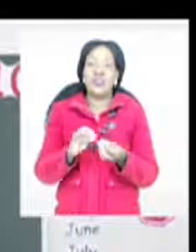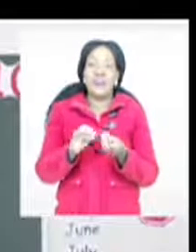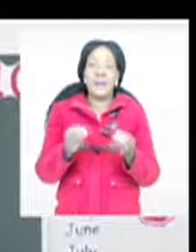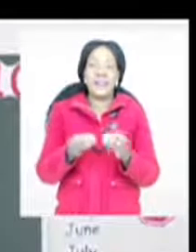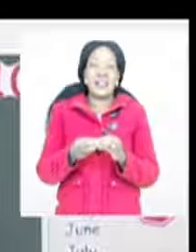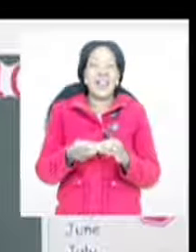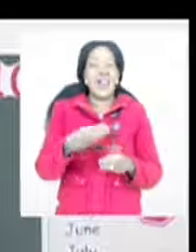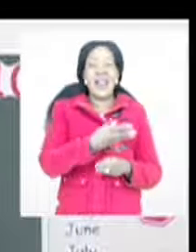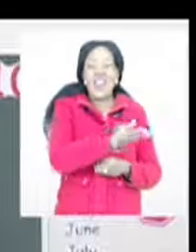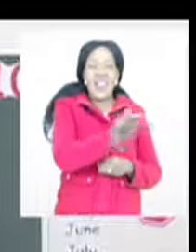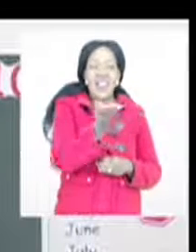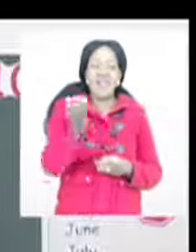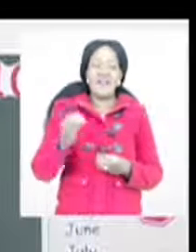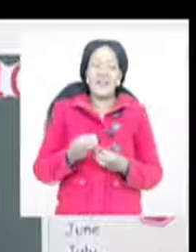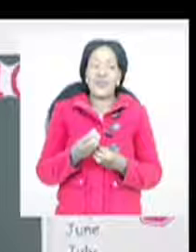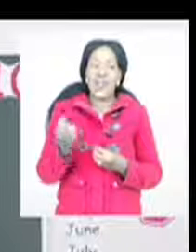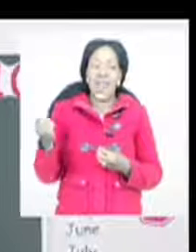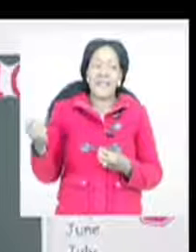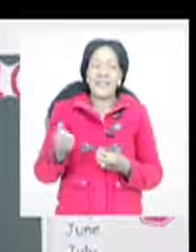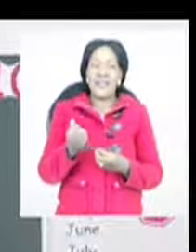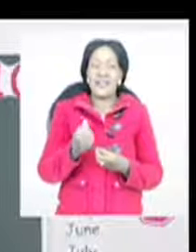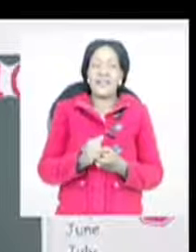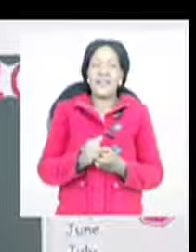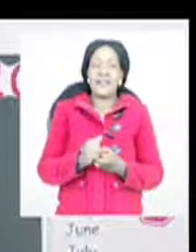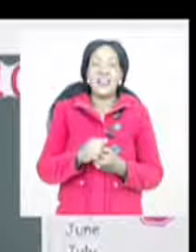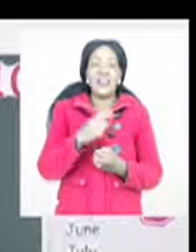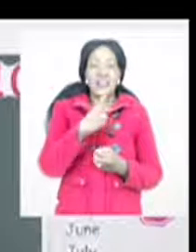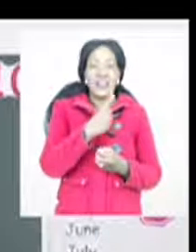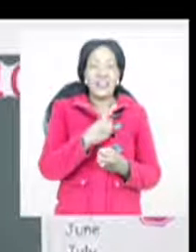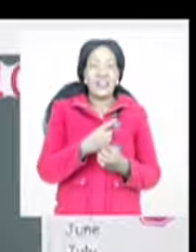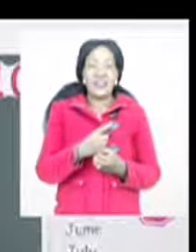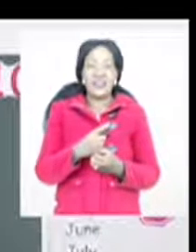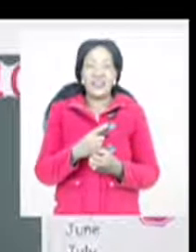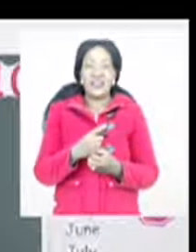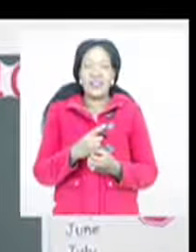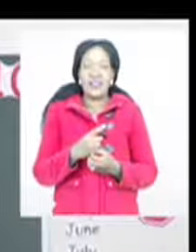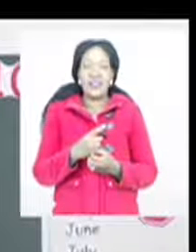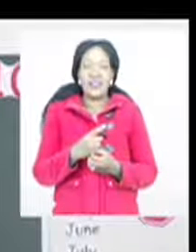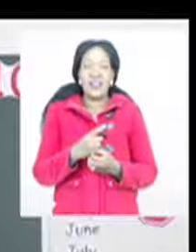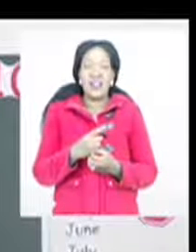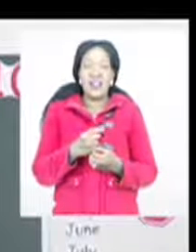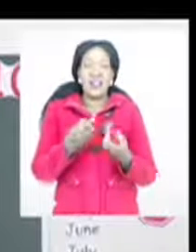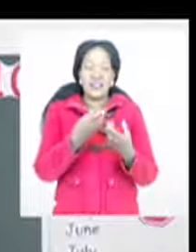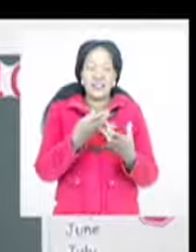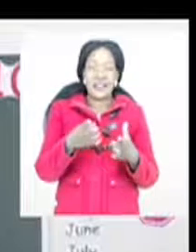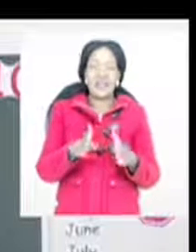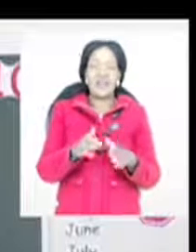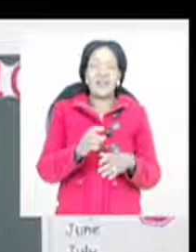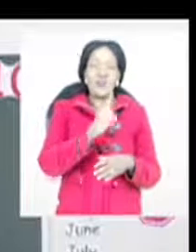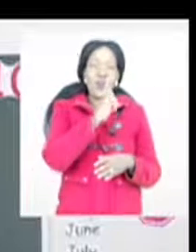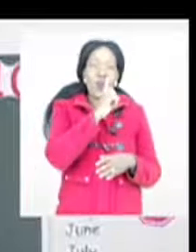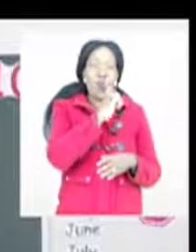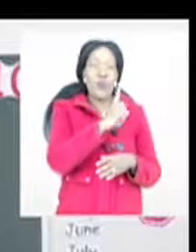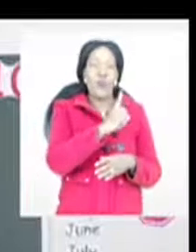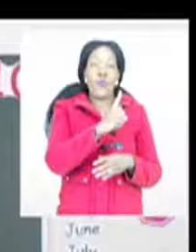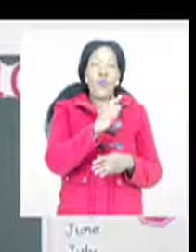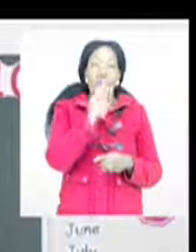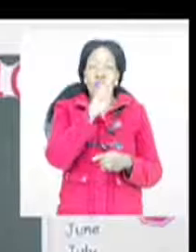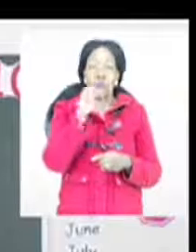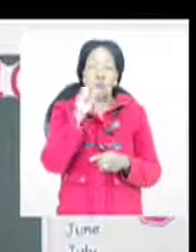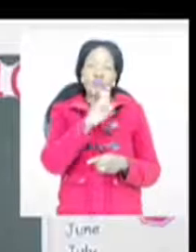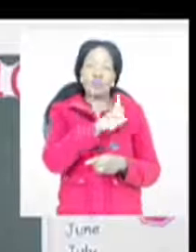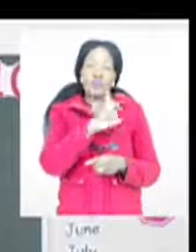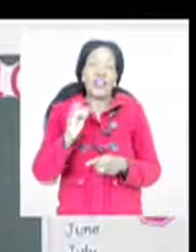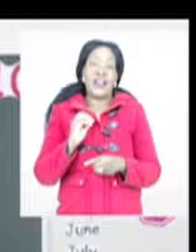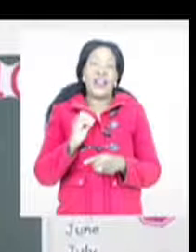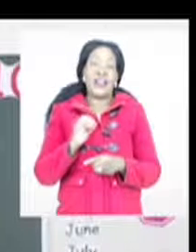just everywhere where we look. So let's do some counting. Let's count from number 1 up to 10 first. Let's do